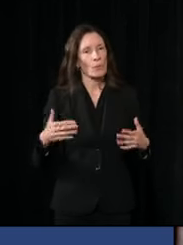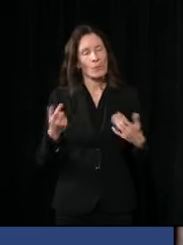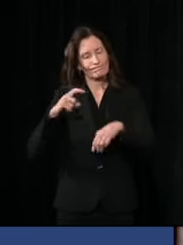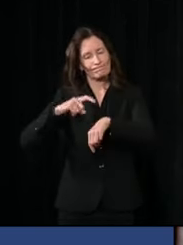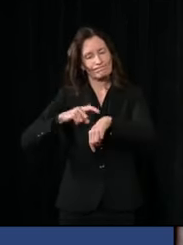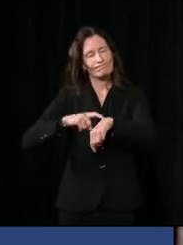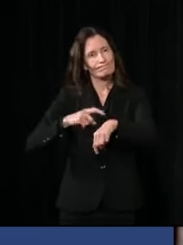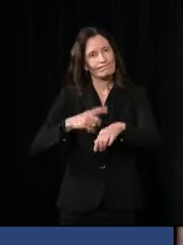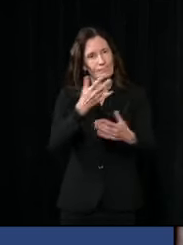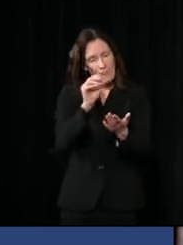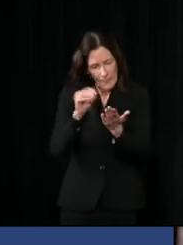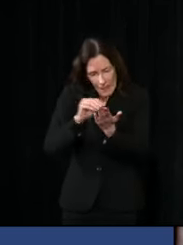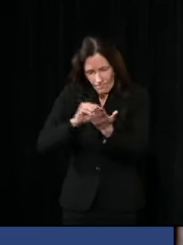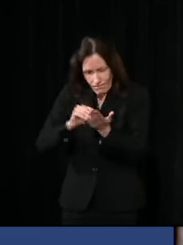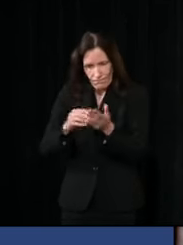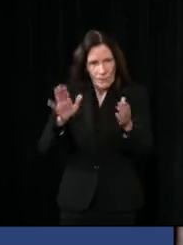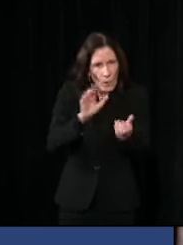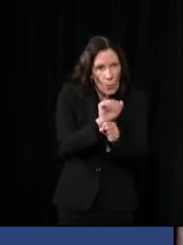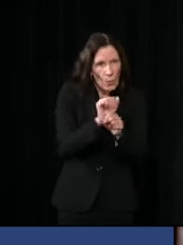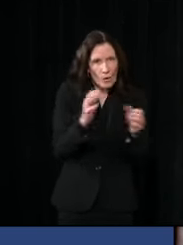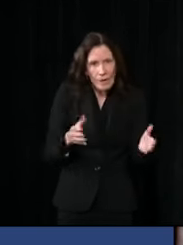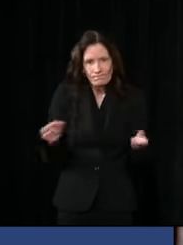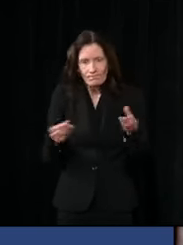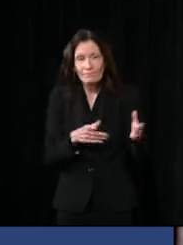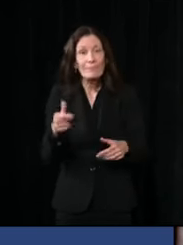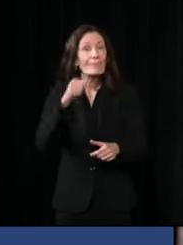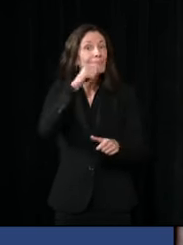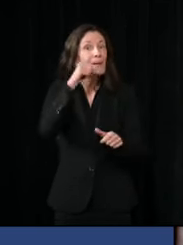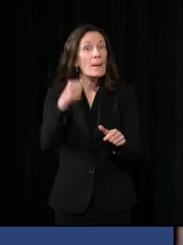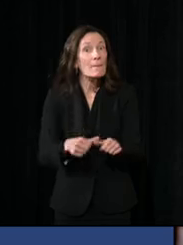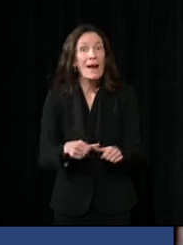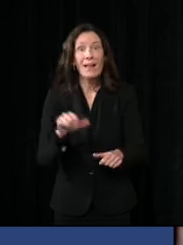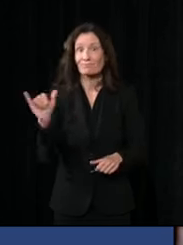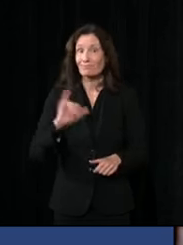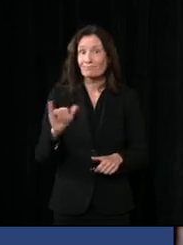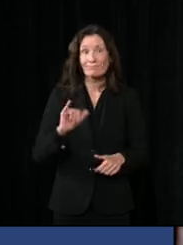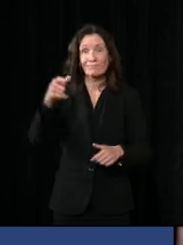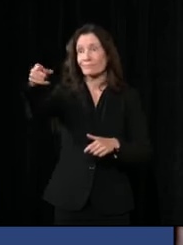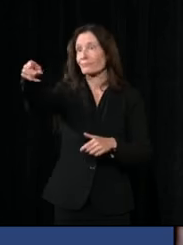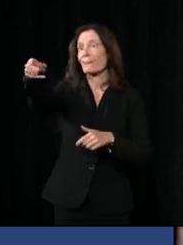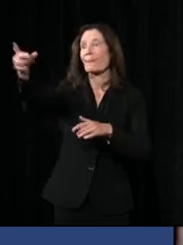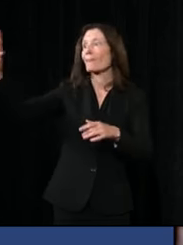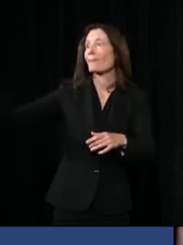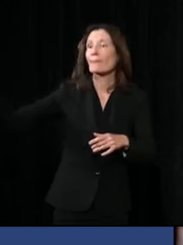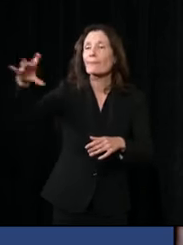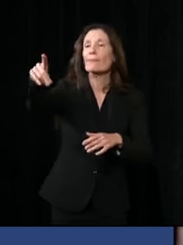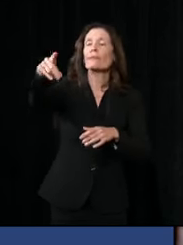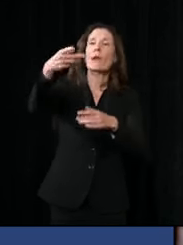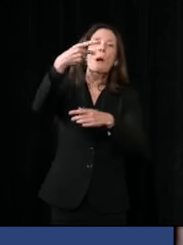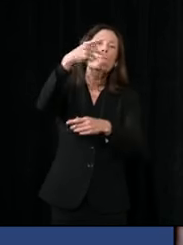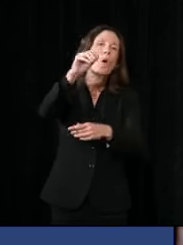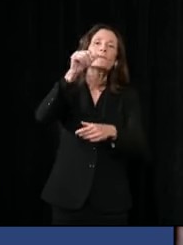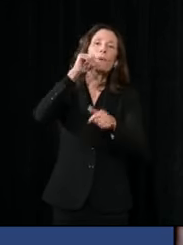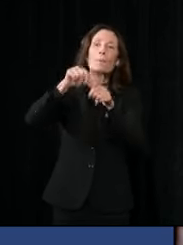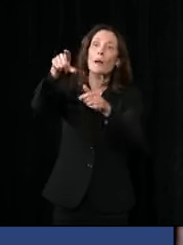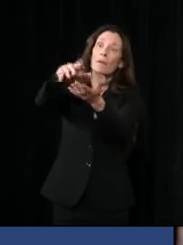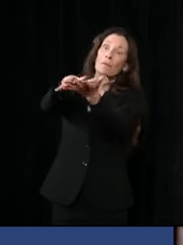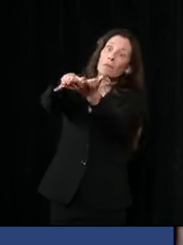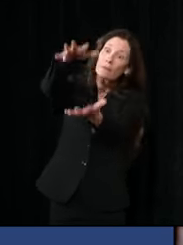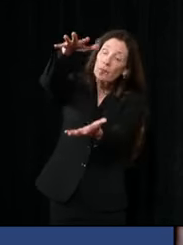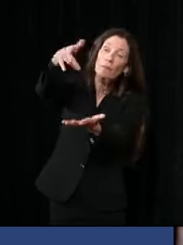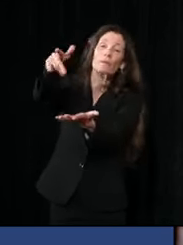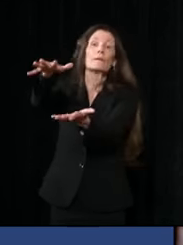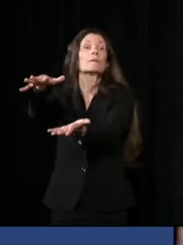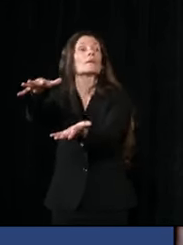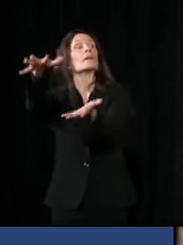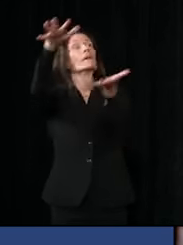in our mailroom at the Department of Labor and Industry. We still have avoiding the most catastrophic of circumstances. We've increased the number of disappointed far too many people. It's something